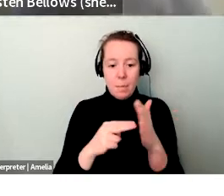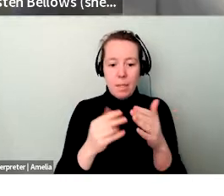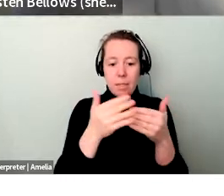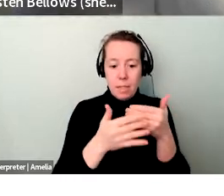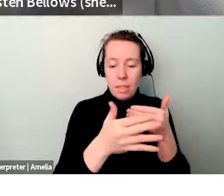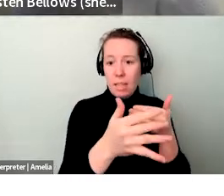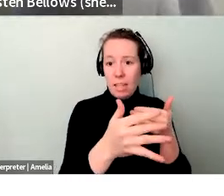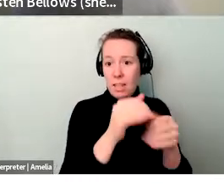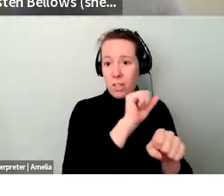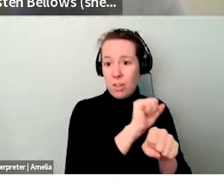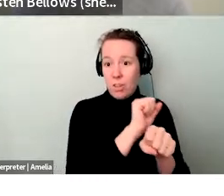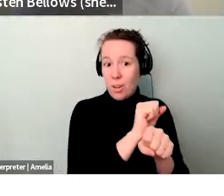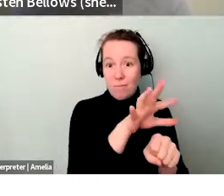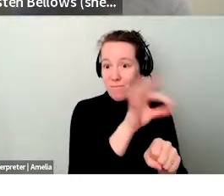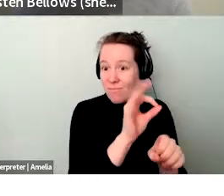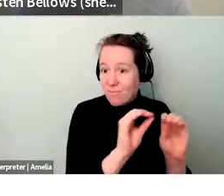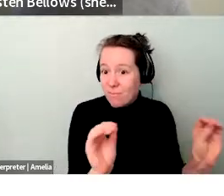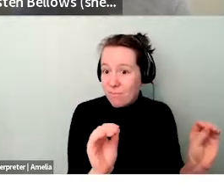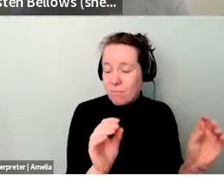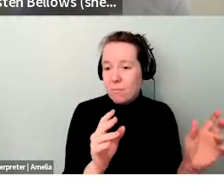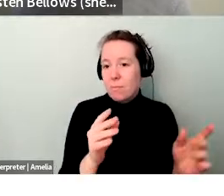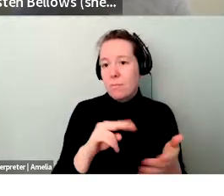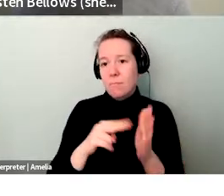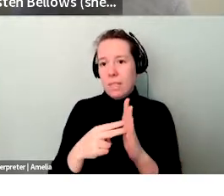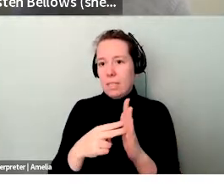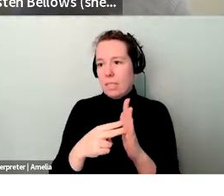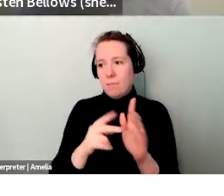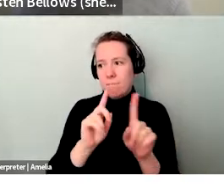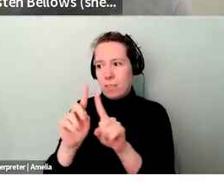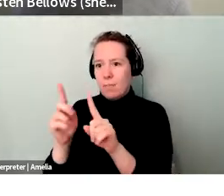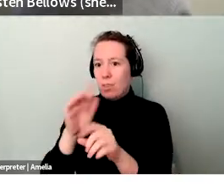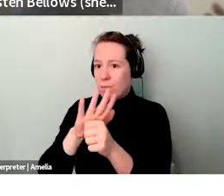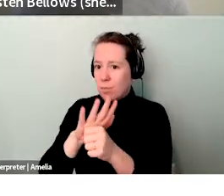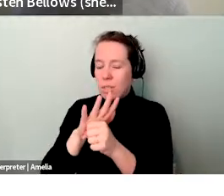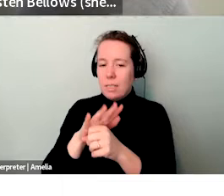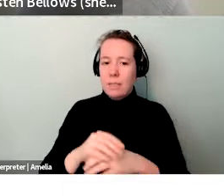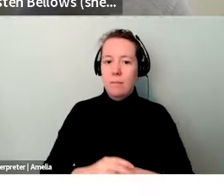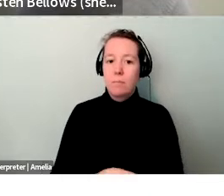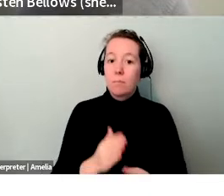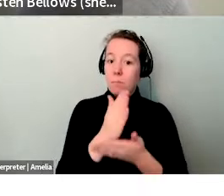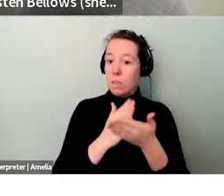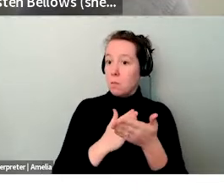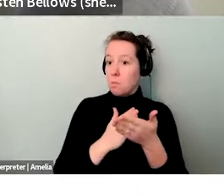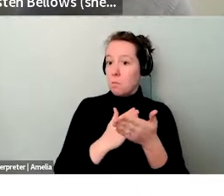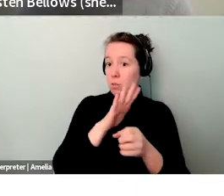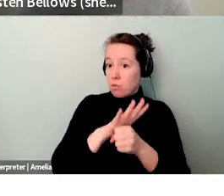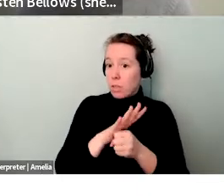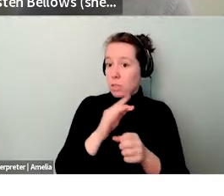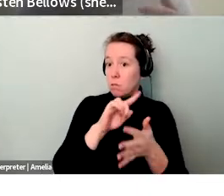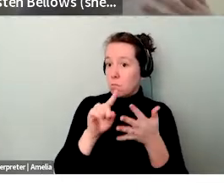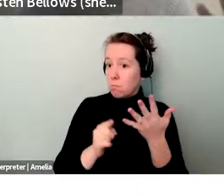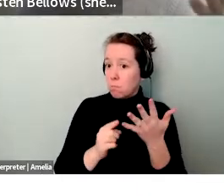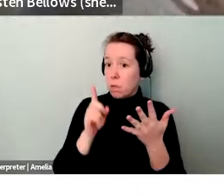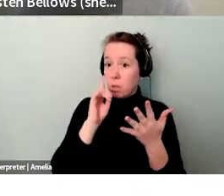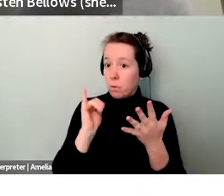whatever that might be for each of you. So a few stressors you may face when job searching are fear of discrimination.